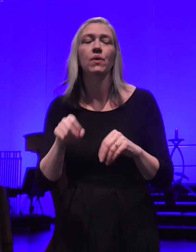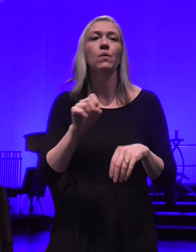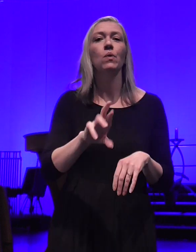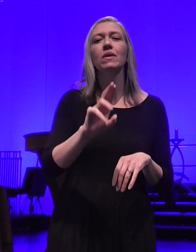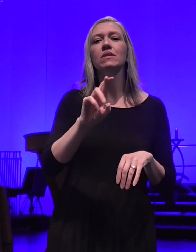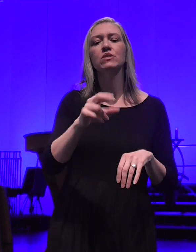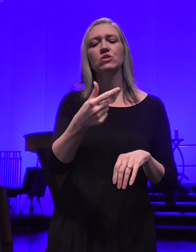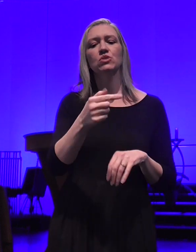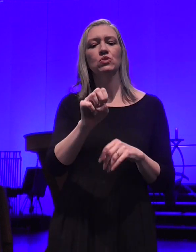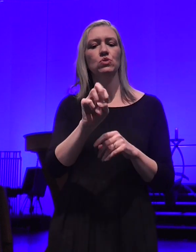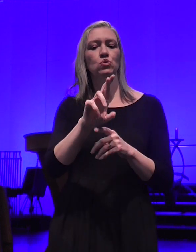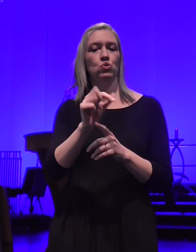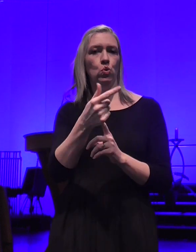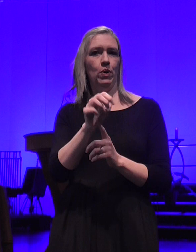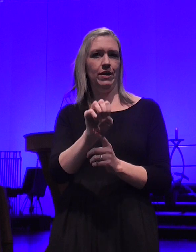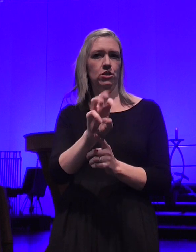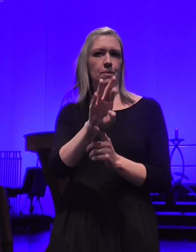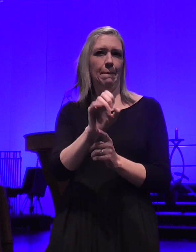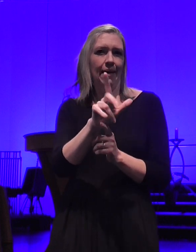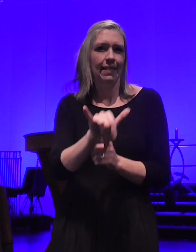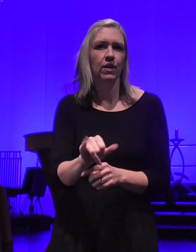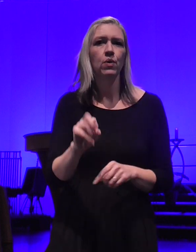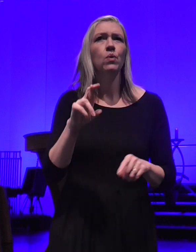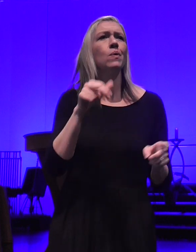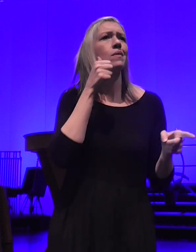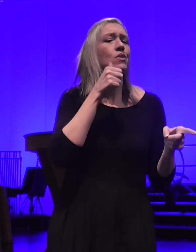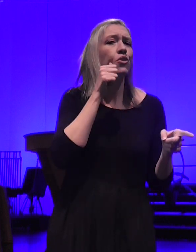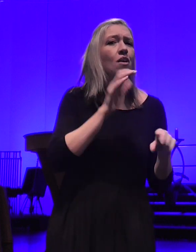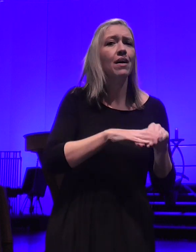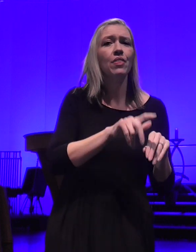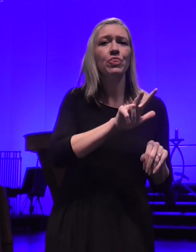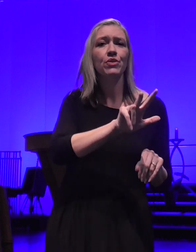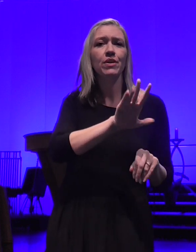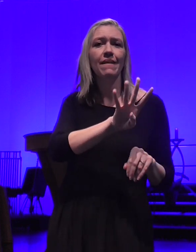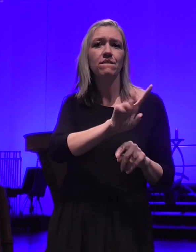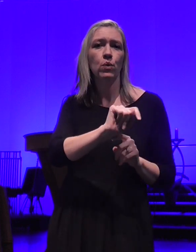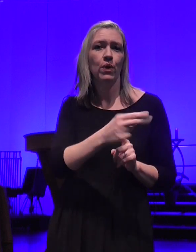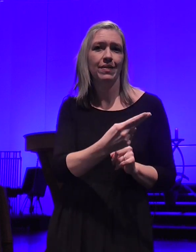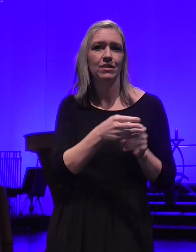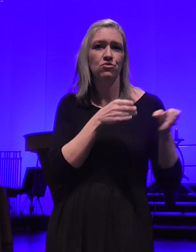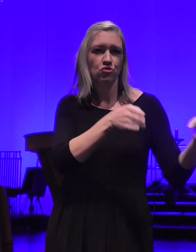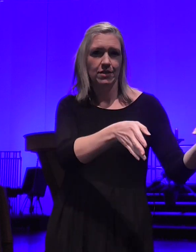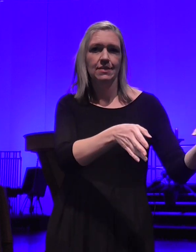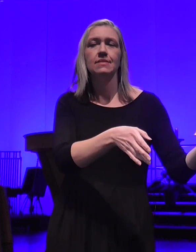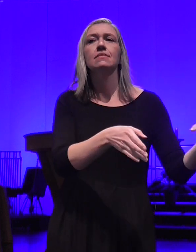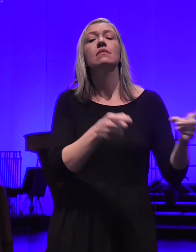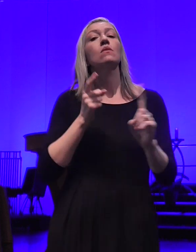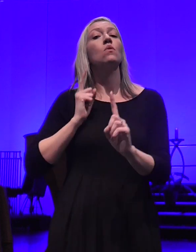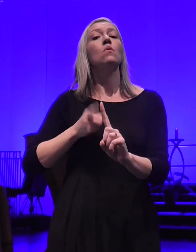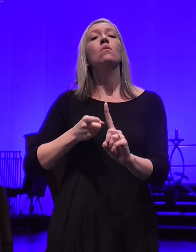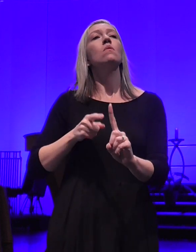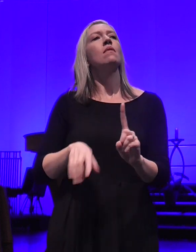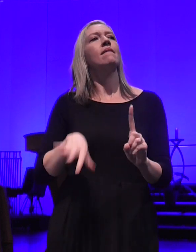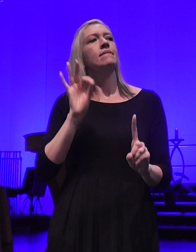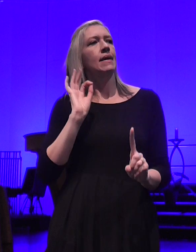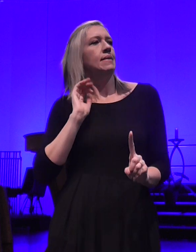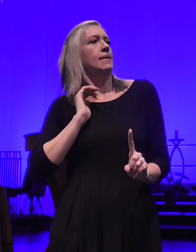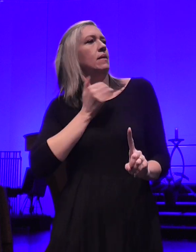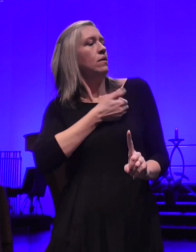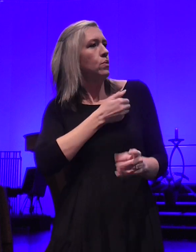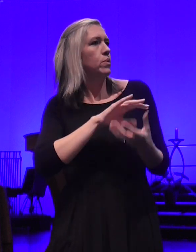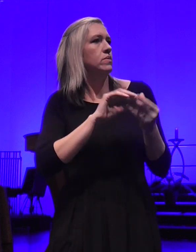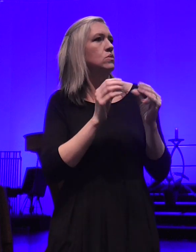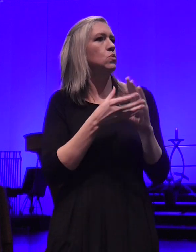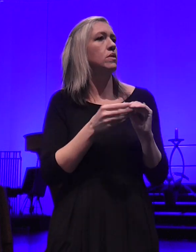little girl who doesn't believe in Santa Claus, a miracle on 34th Street, the goal is to find our story. Christmas time